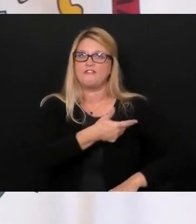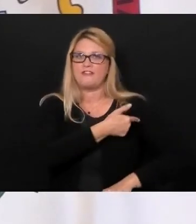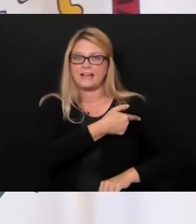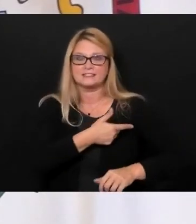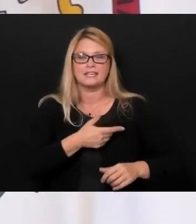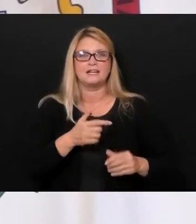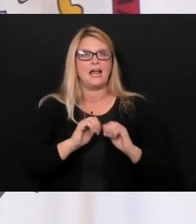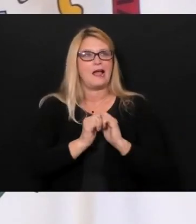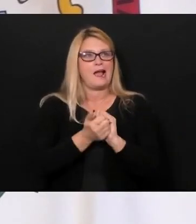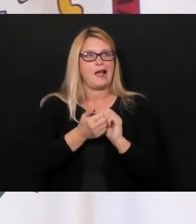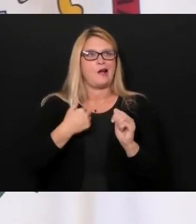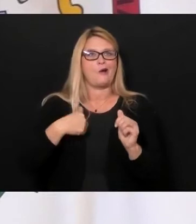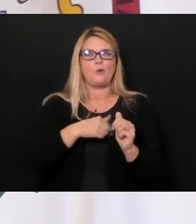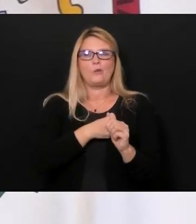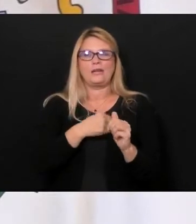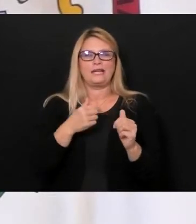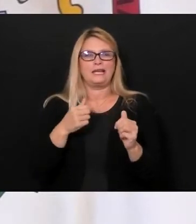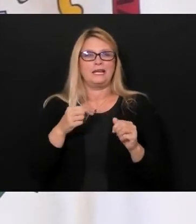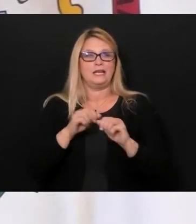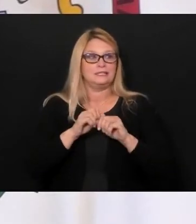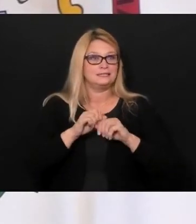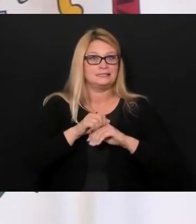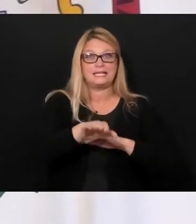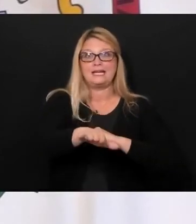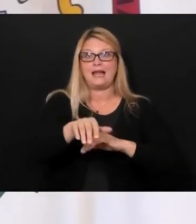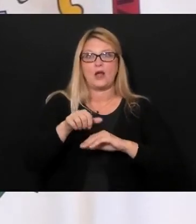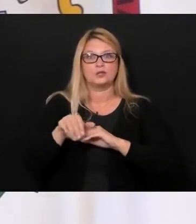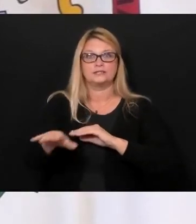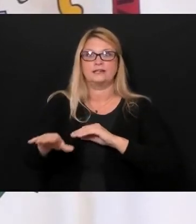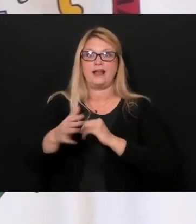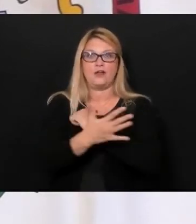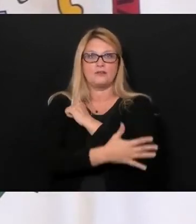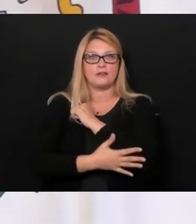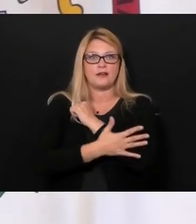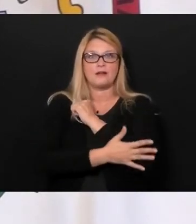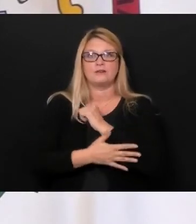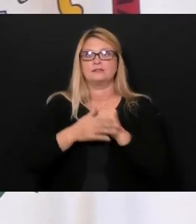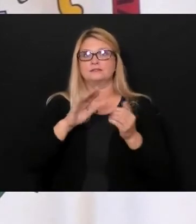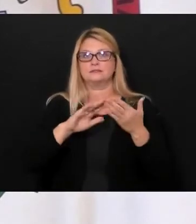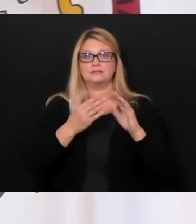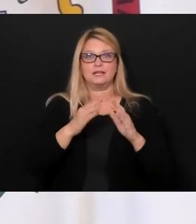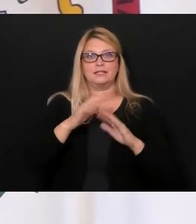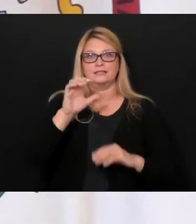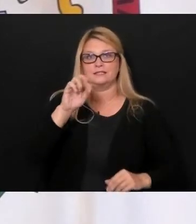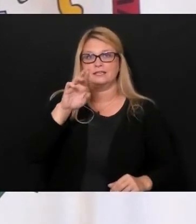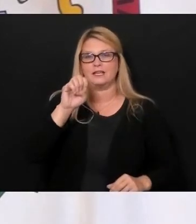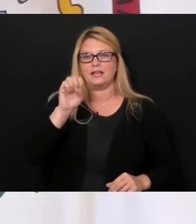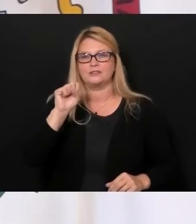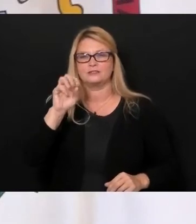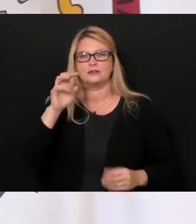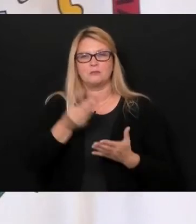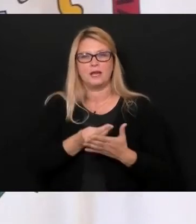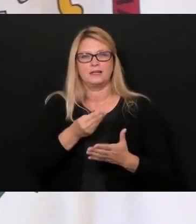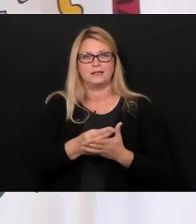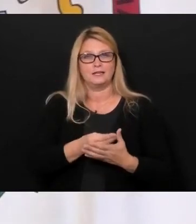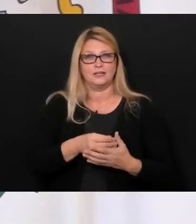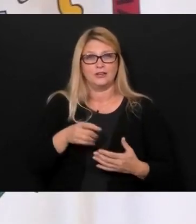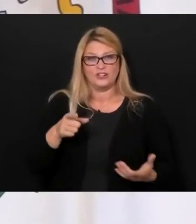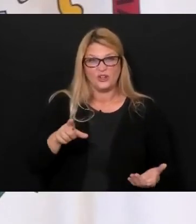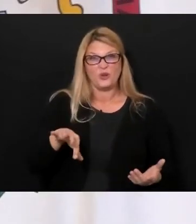to how we distribute all the CARES money to the cities and the counties and everything, you find a pet project. You find